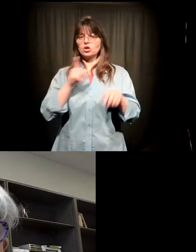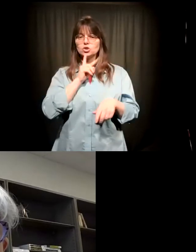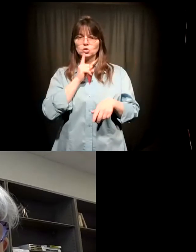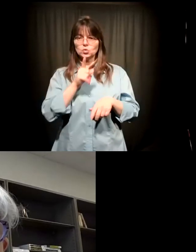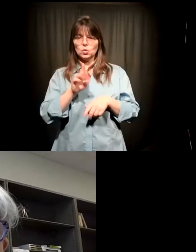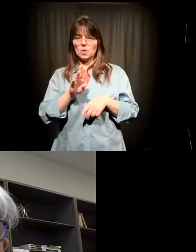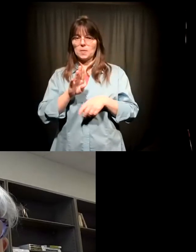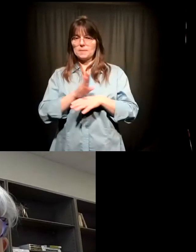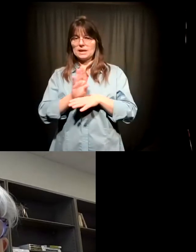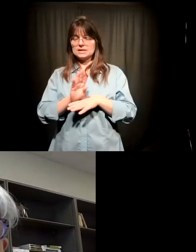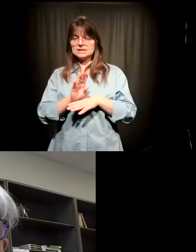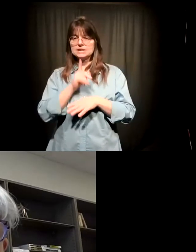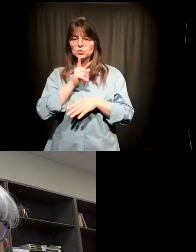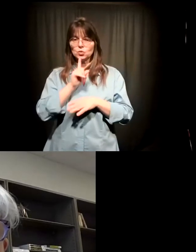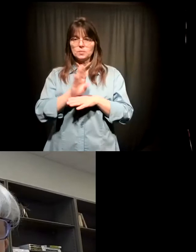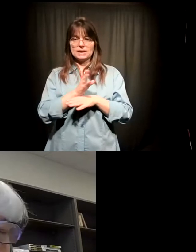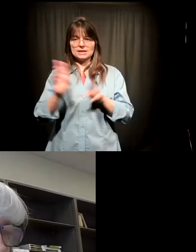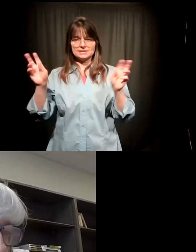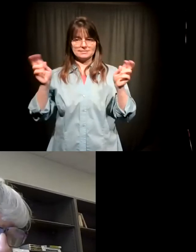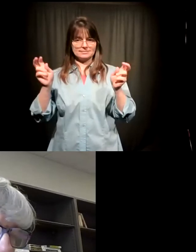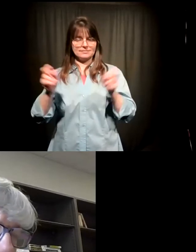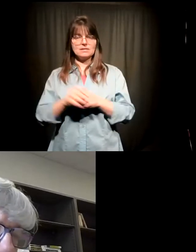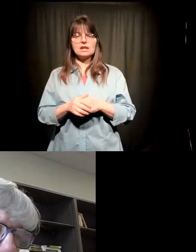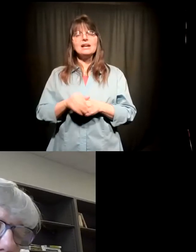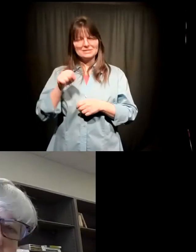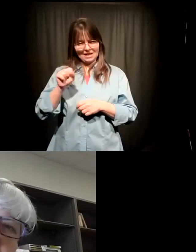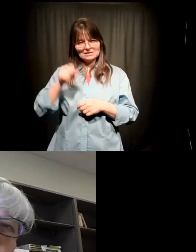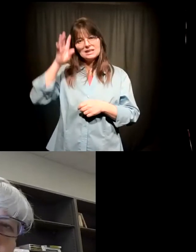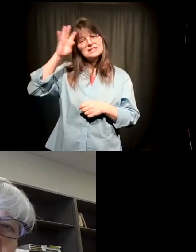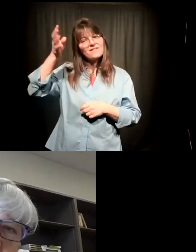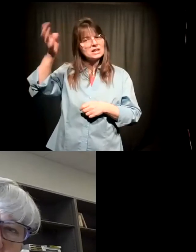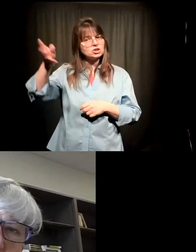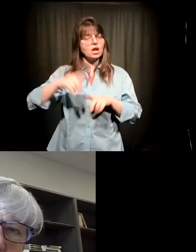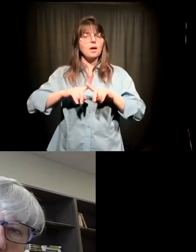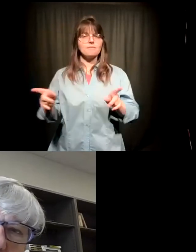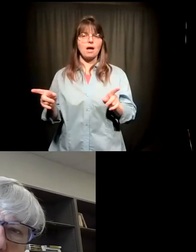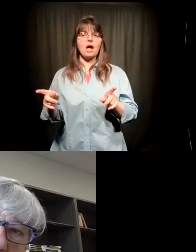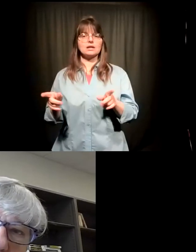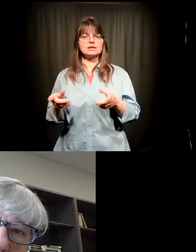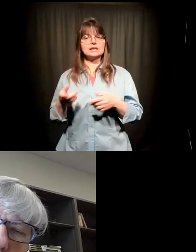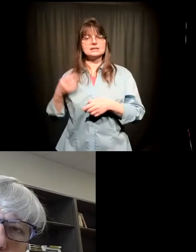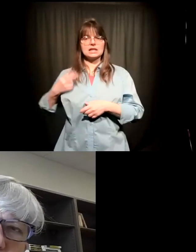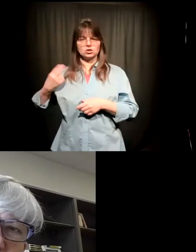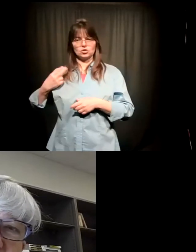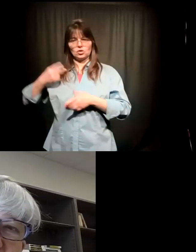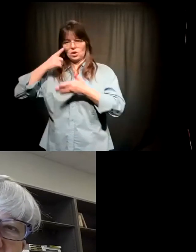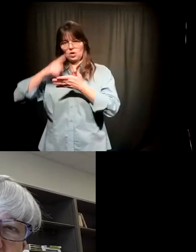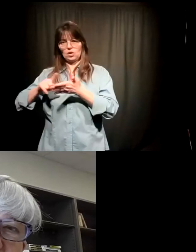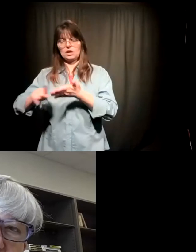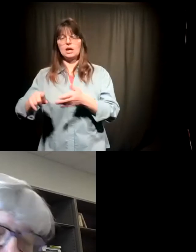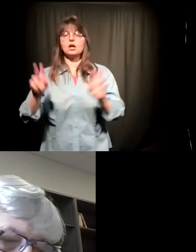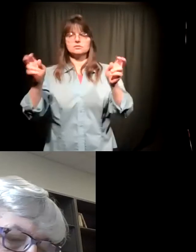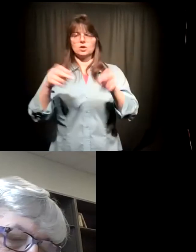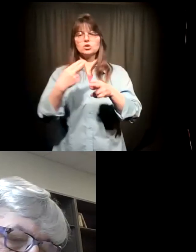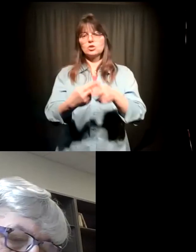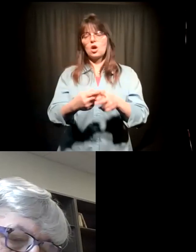there are conversations going on over here that it can sort of shine some light on things that